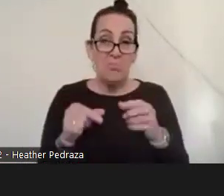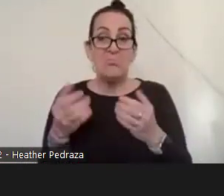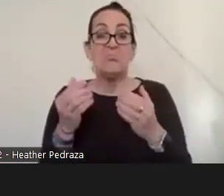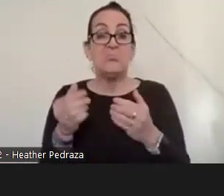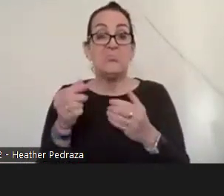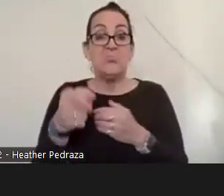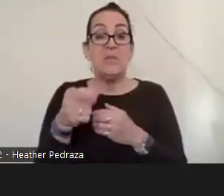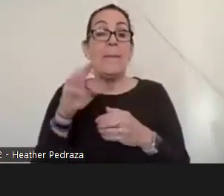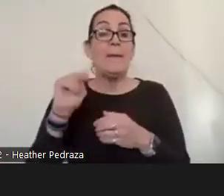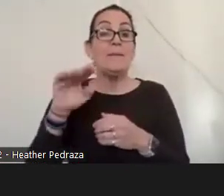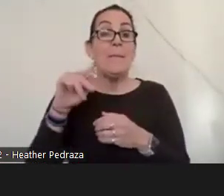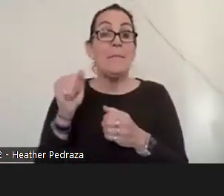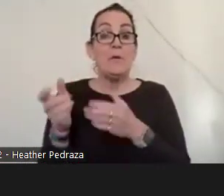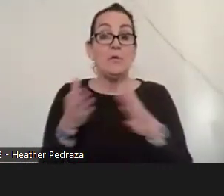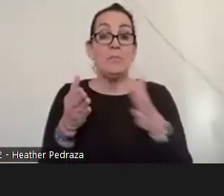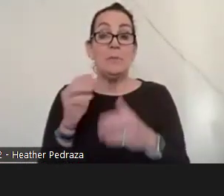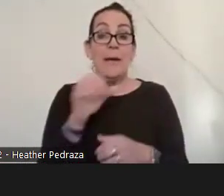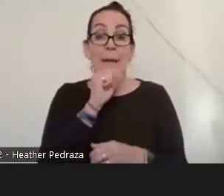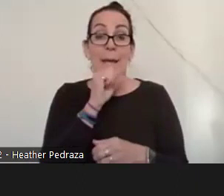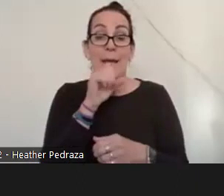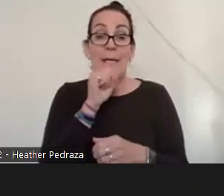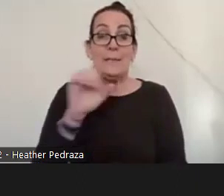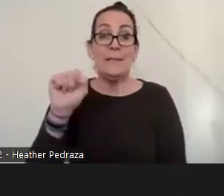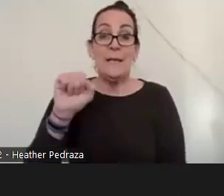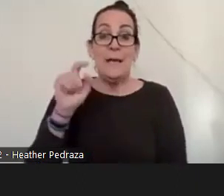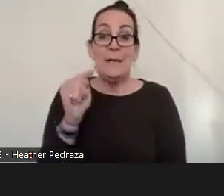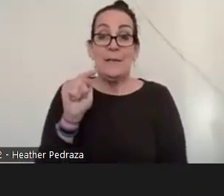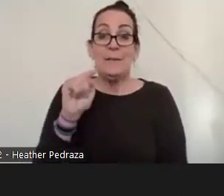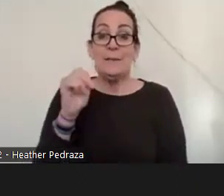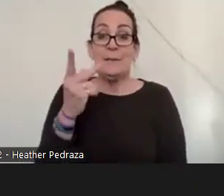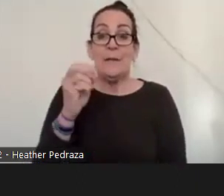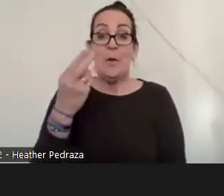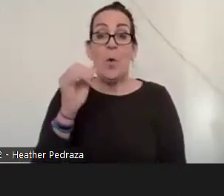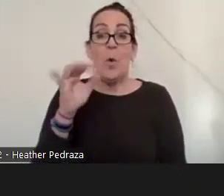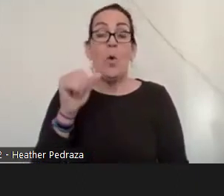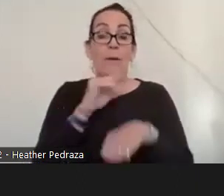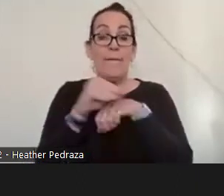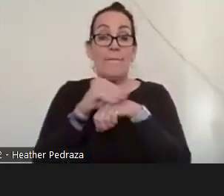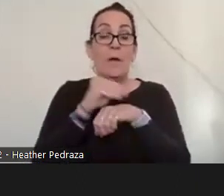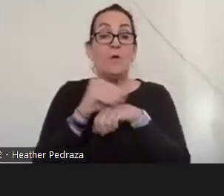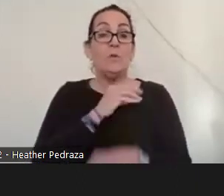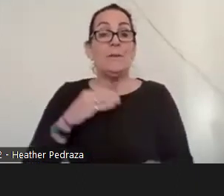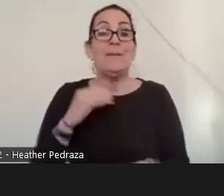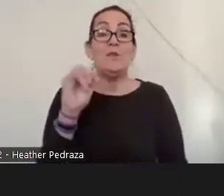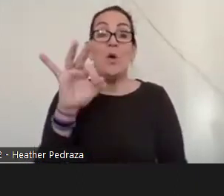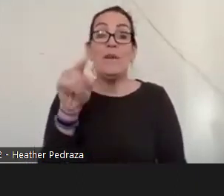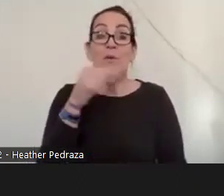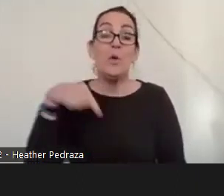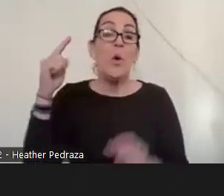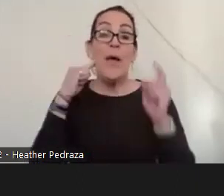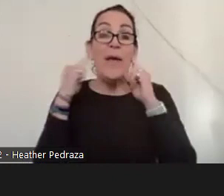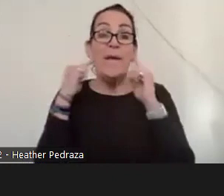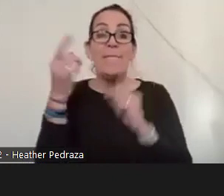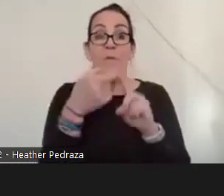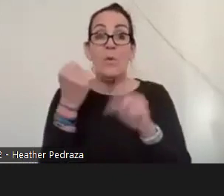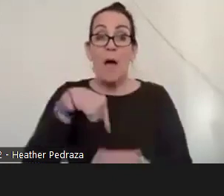committees. So we wanted to make sure you're aware of it. So if you hear from us and we ask for your